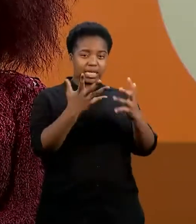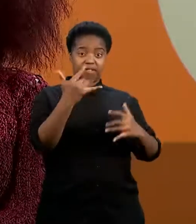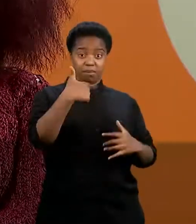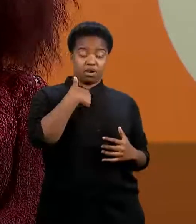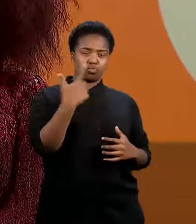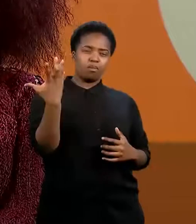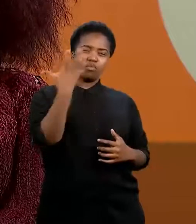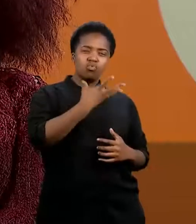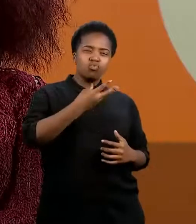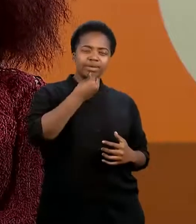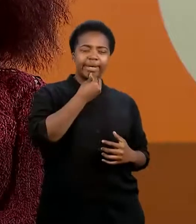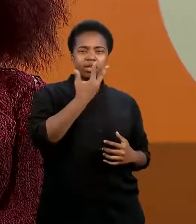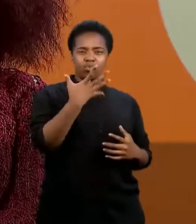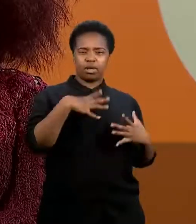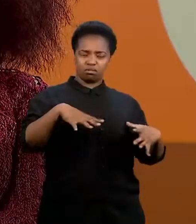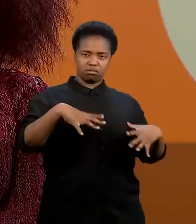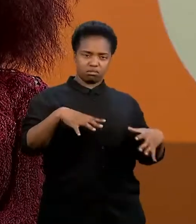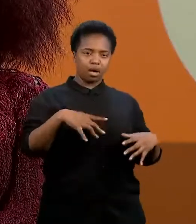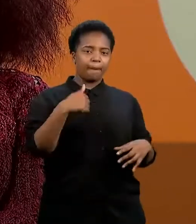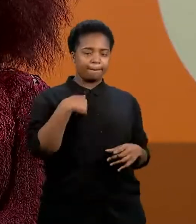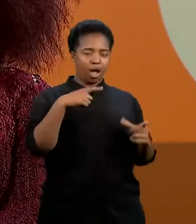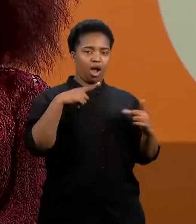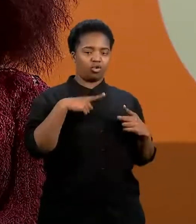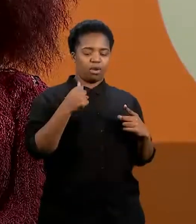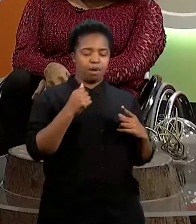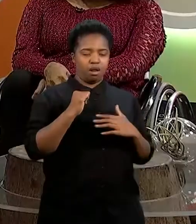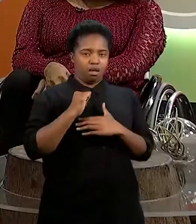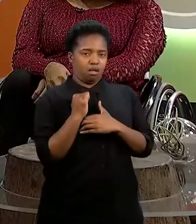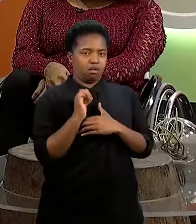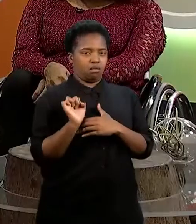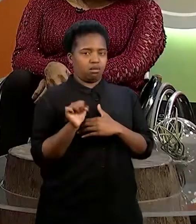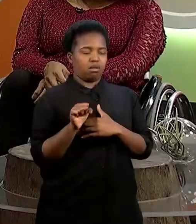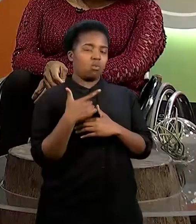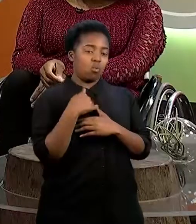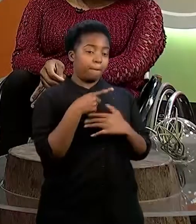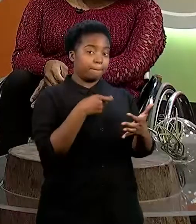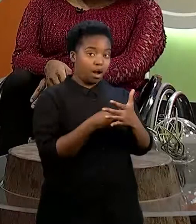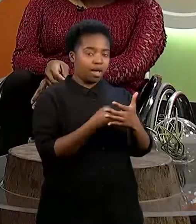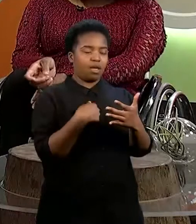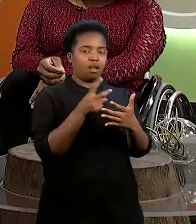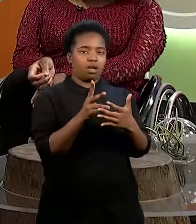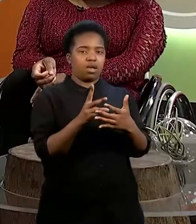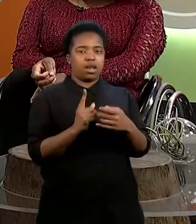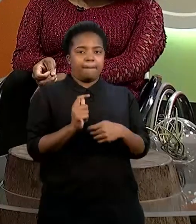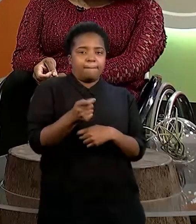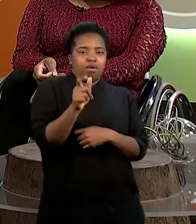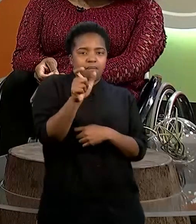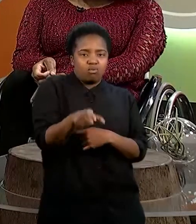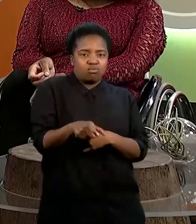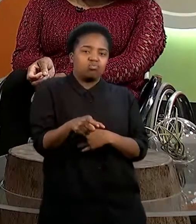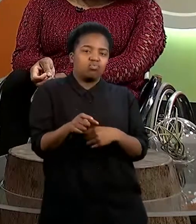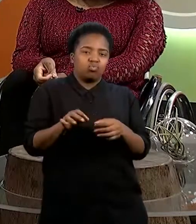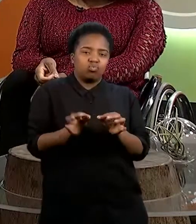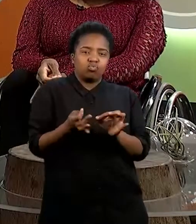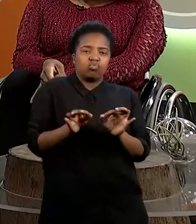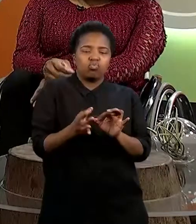good, if I'm going to be comfortable after buying something, I will have to like cover those extra costs up until we can get to